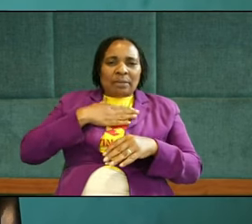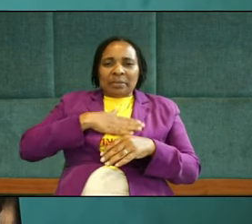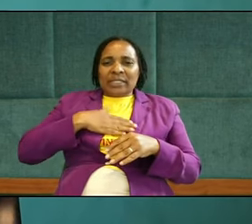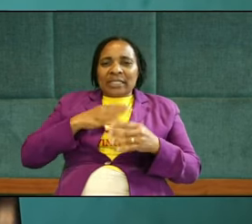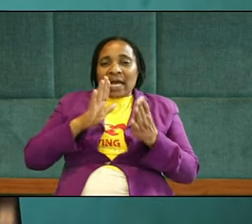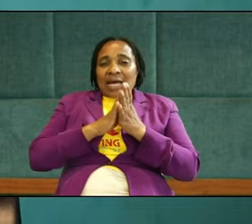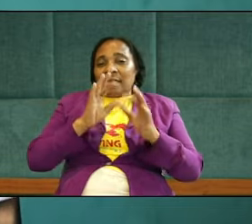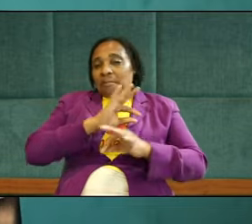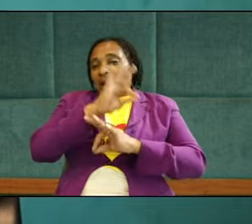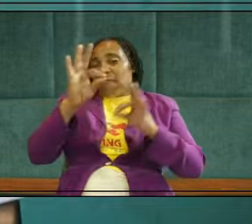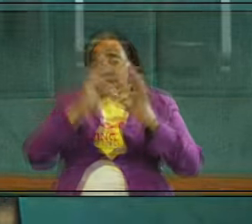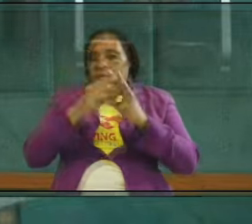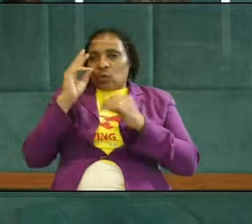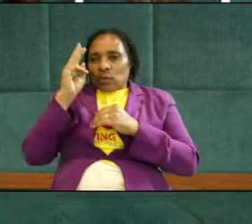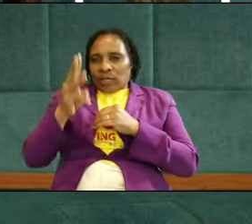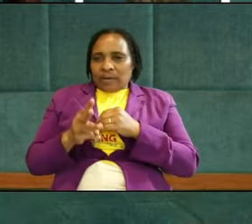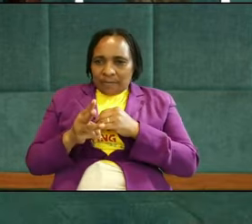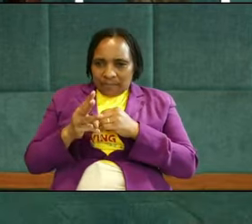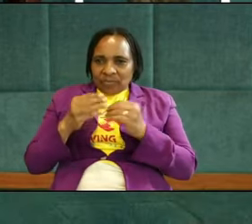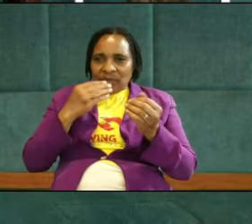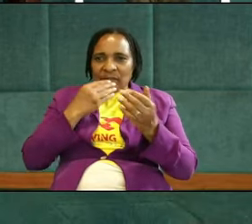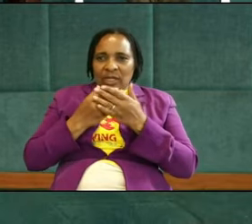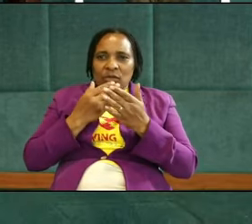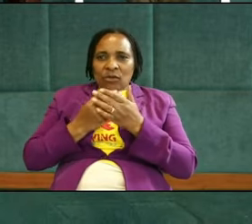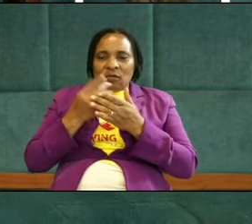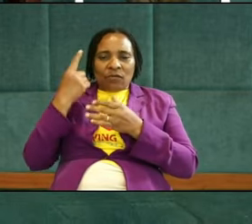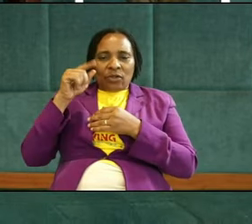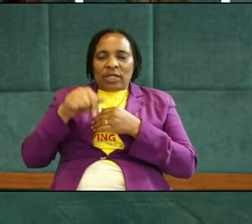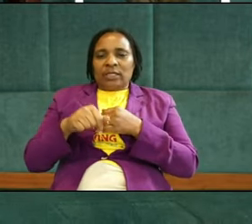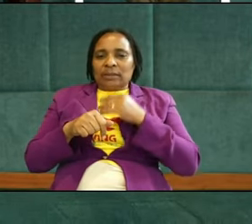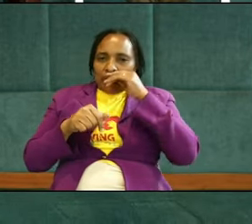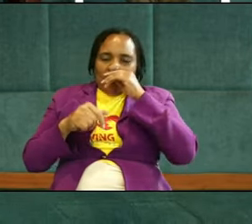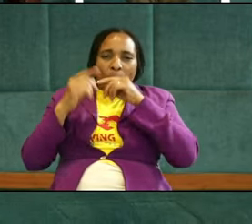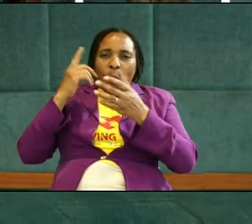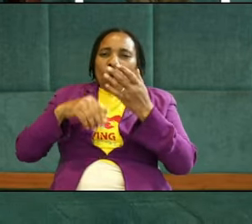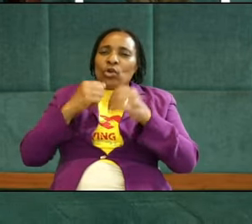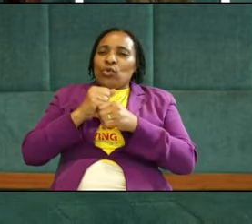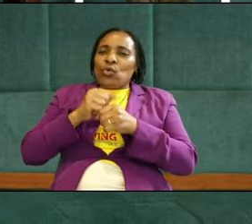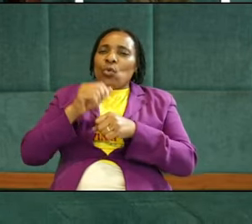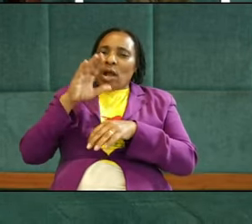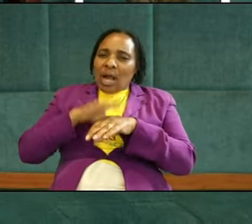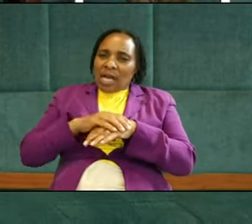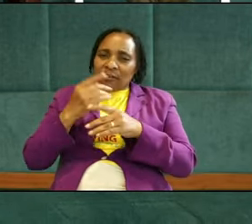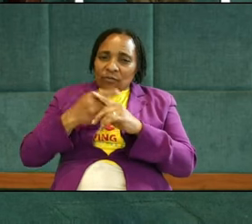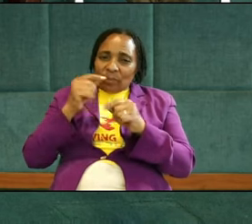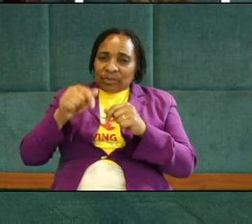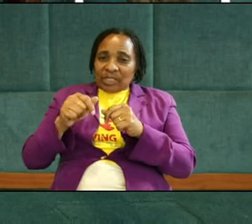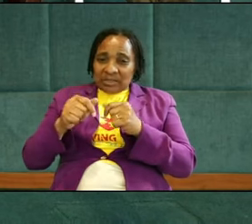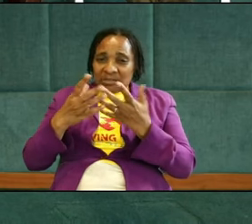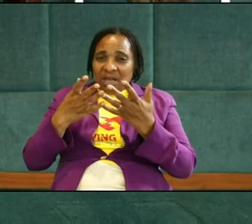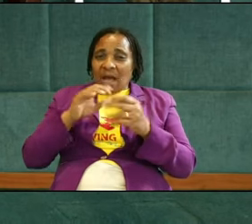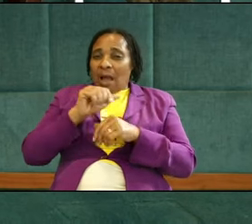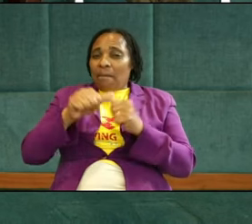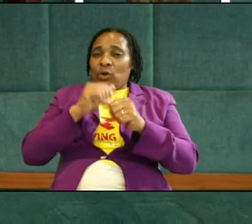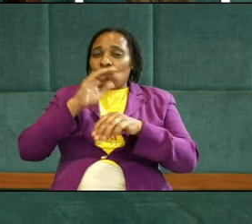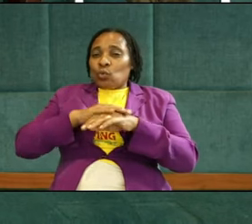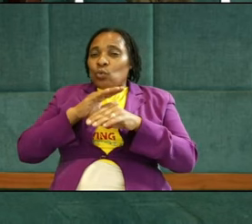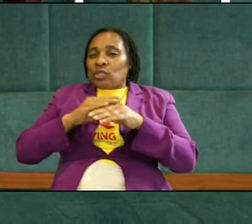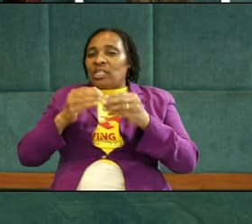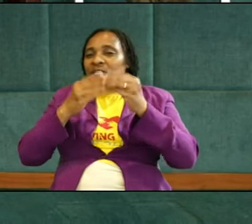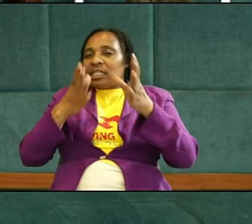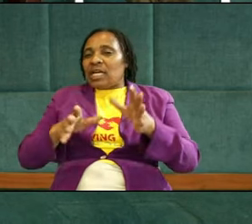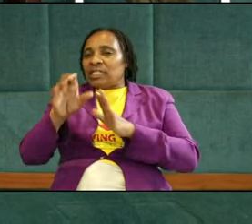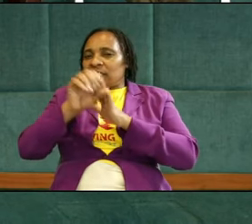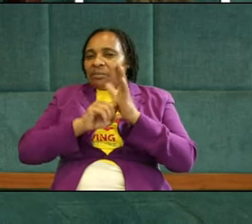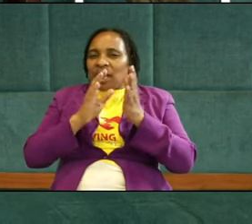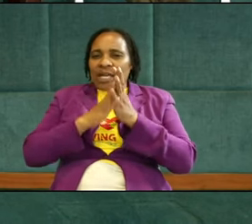and perfect will. Mm-hmm. Thank you for that, Richard. So what do you get from that about good leadership and